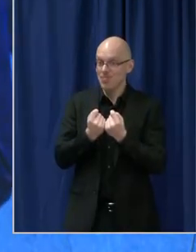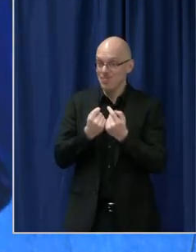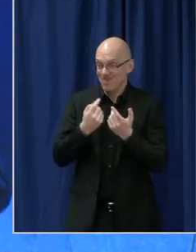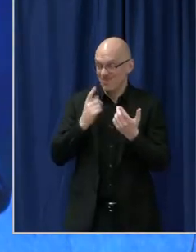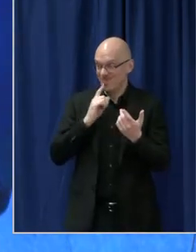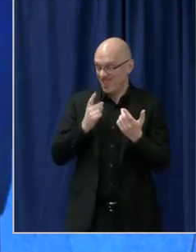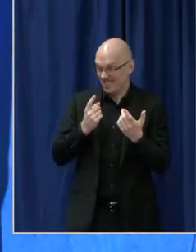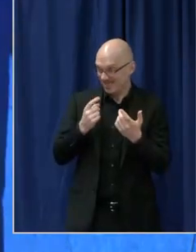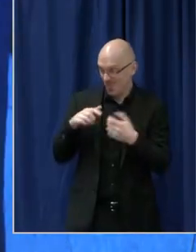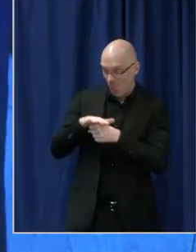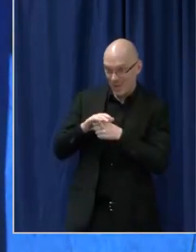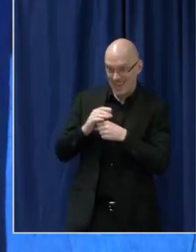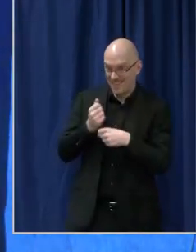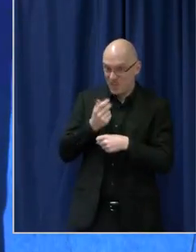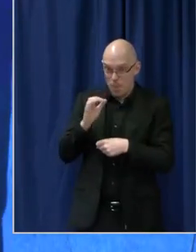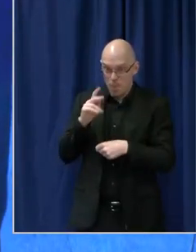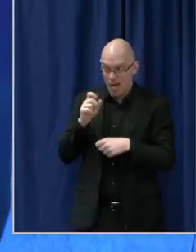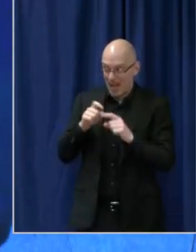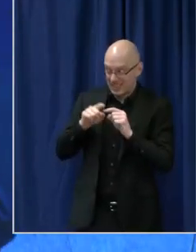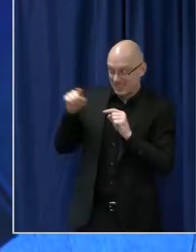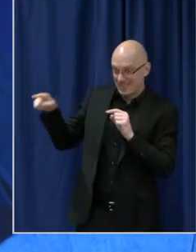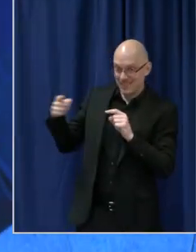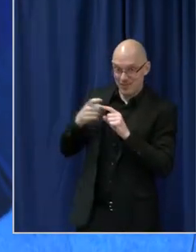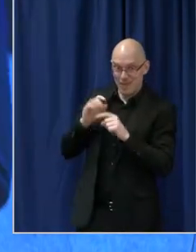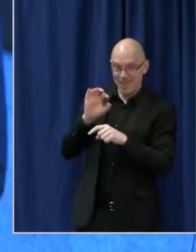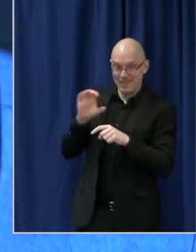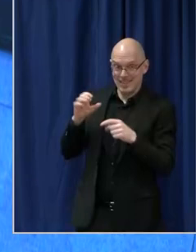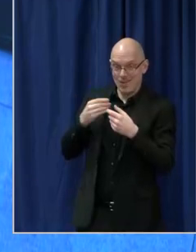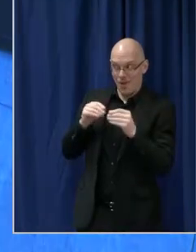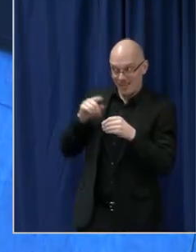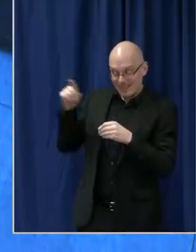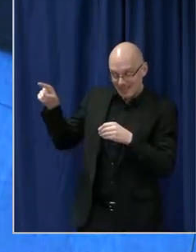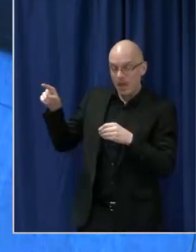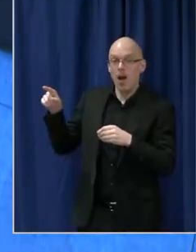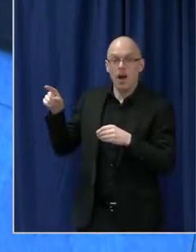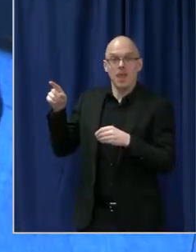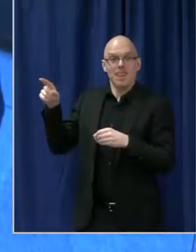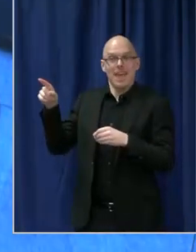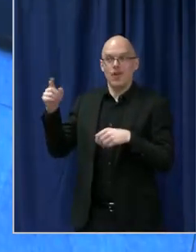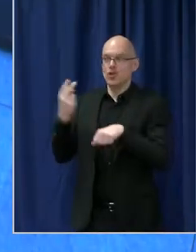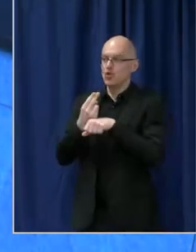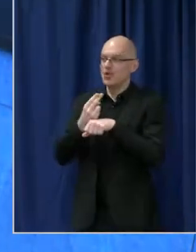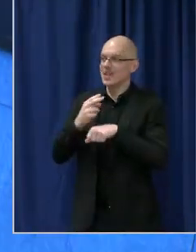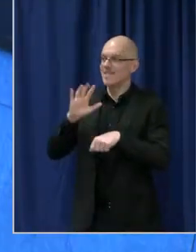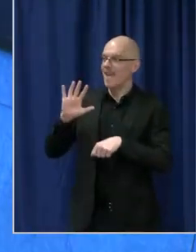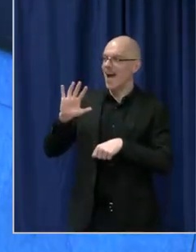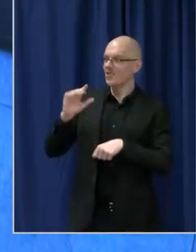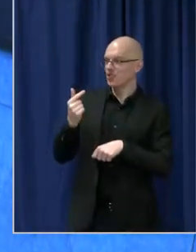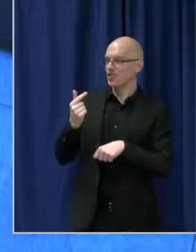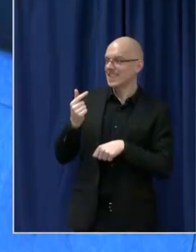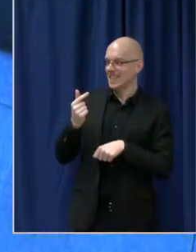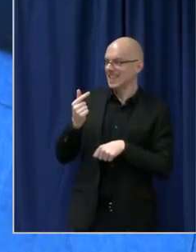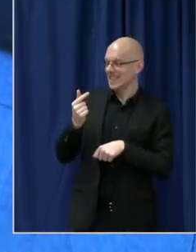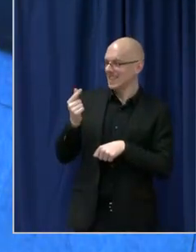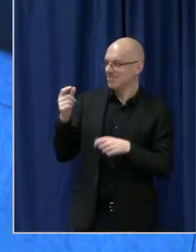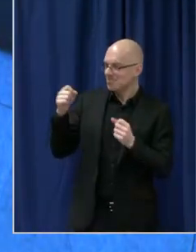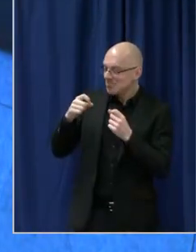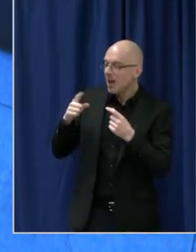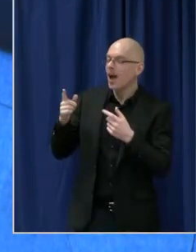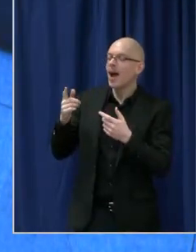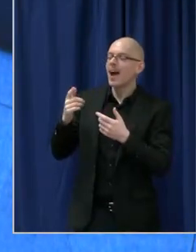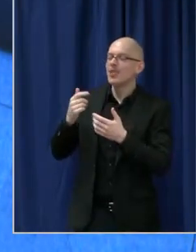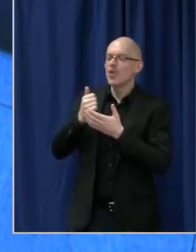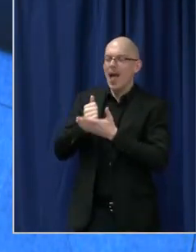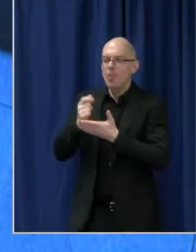blocks from the FCC, and showed how they were using 5G to help deliver play